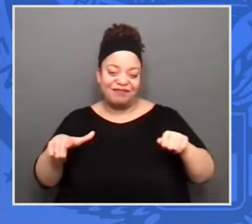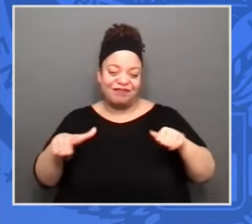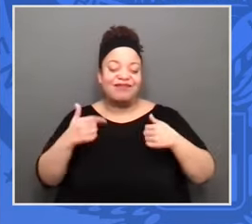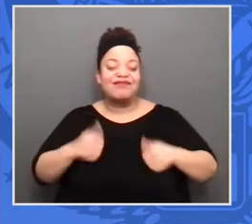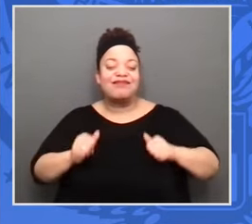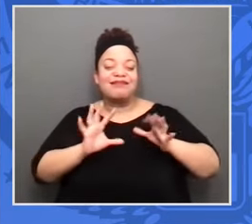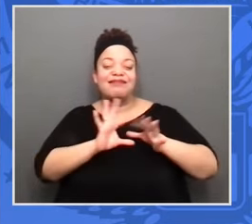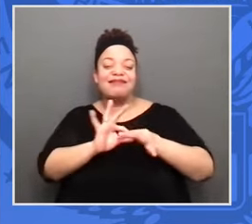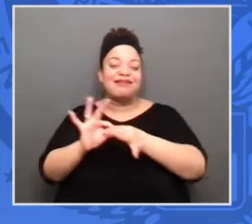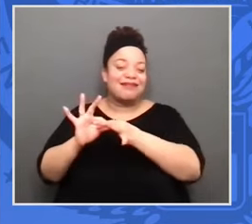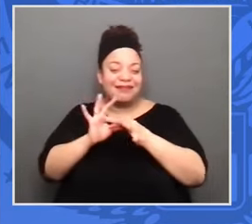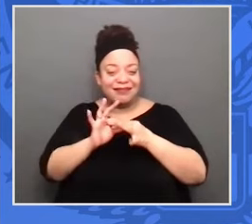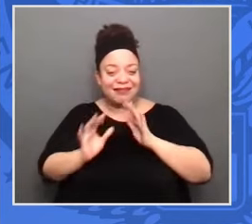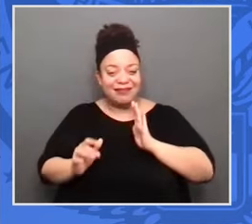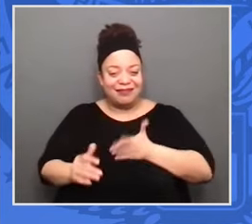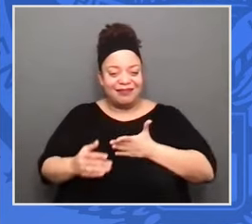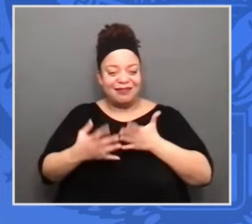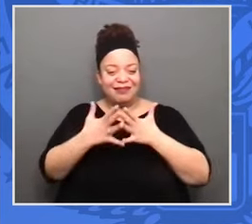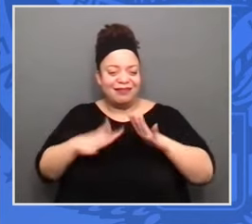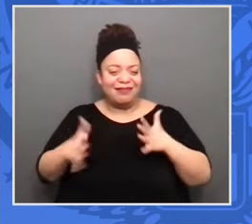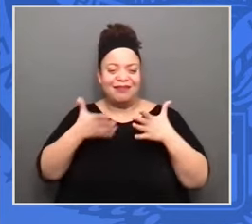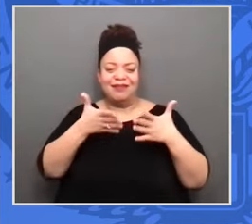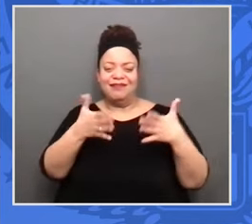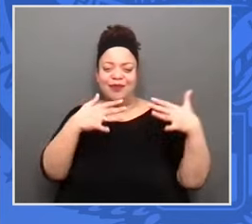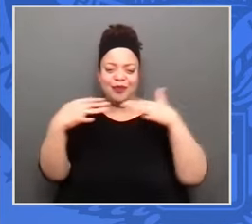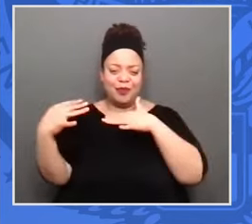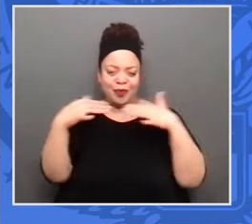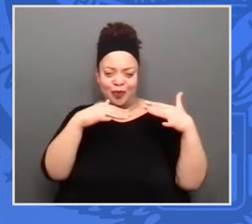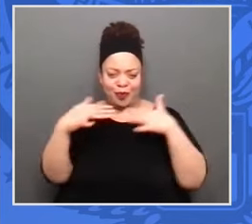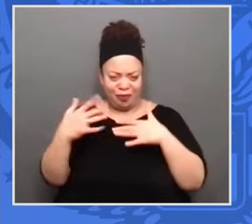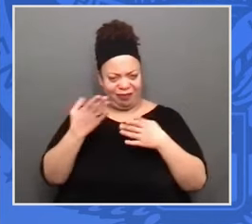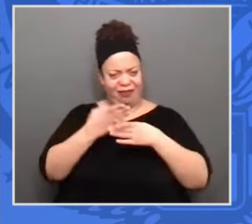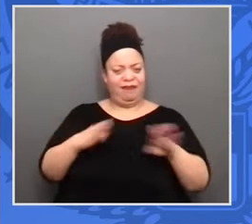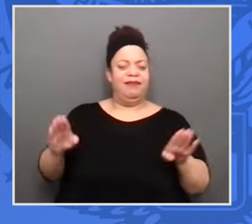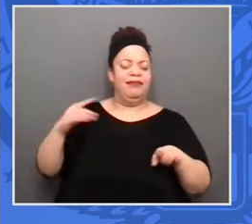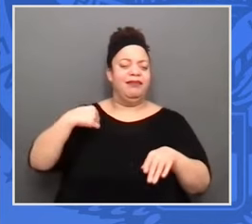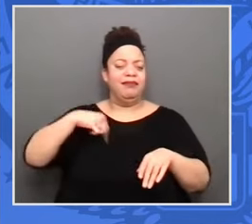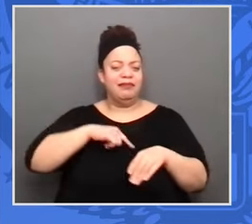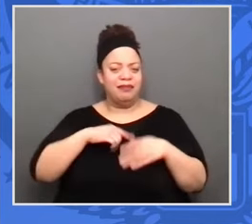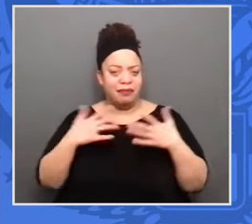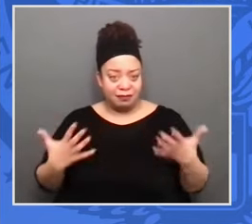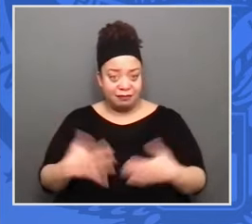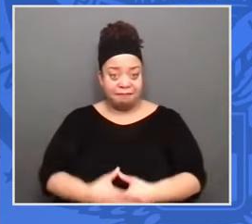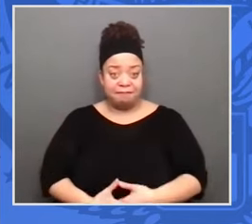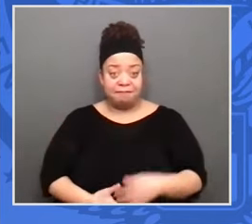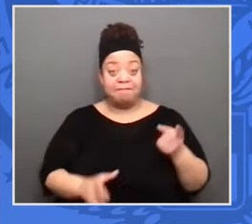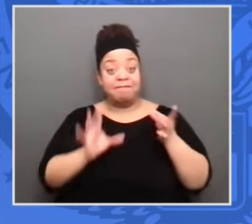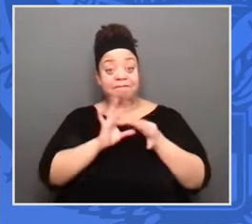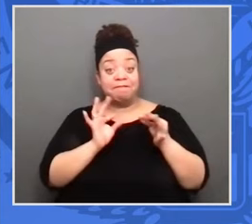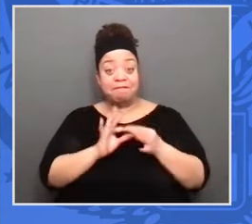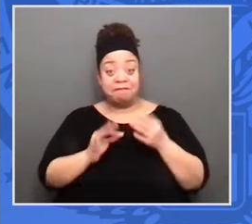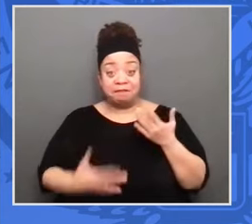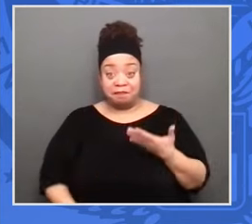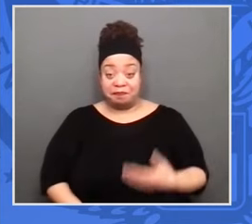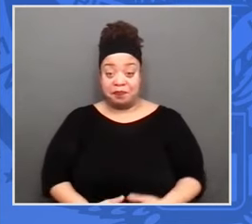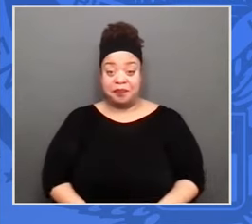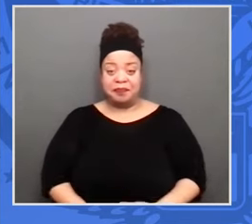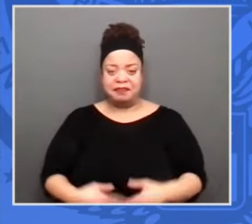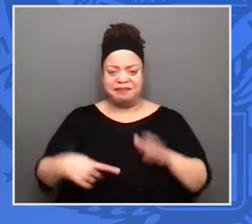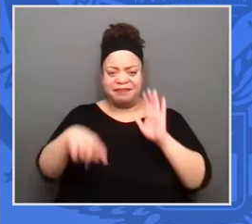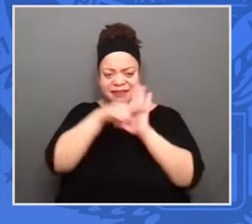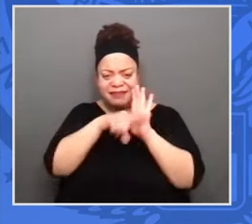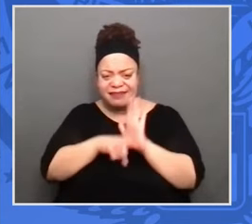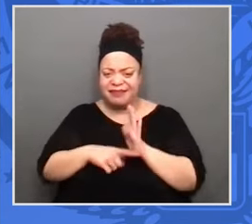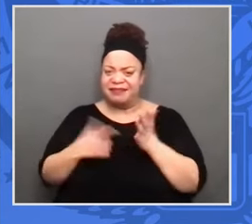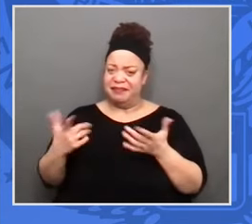With malice toward none, with charity for all, with firmness in the right, as God gives us to see